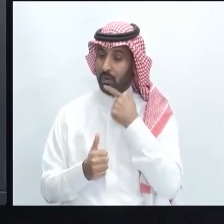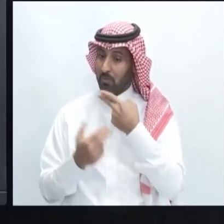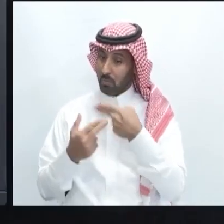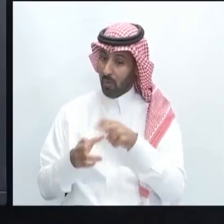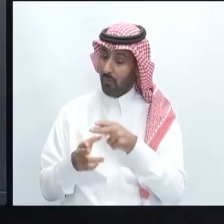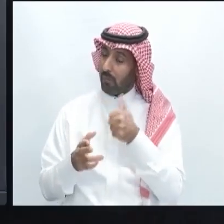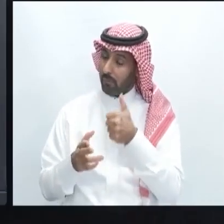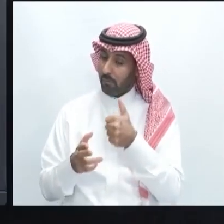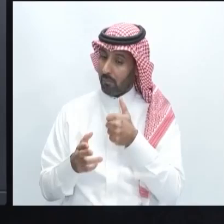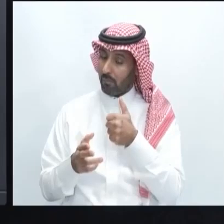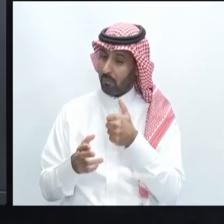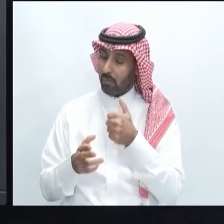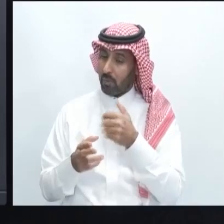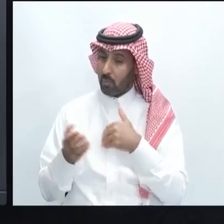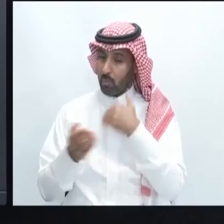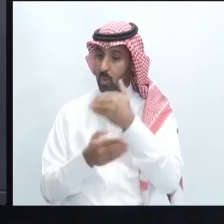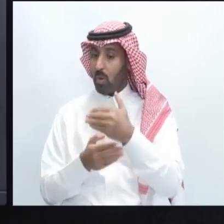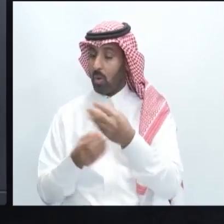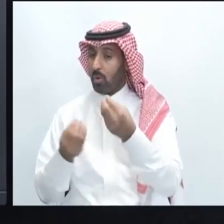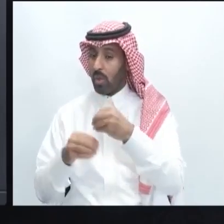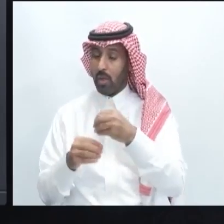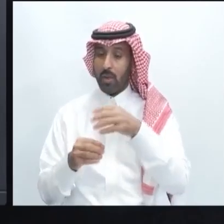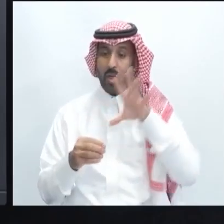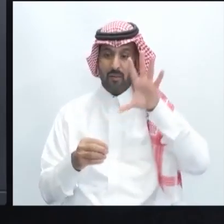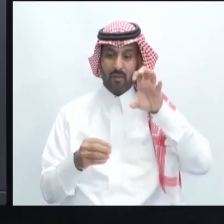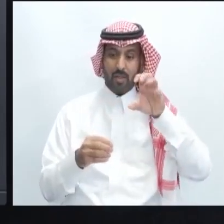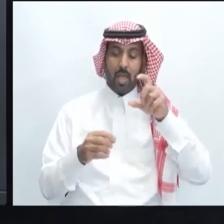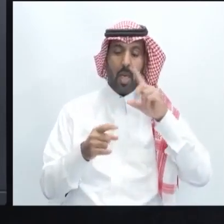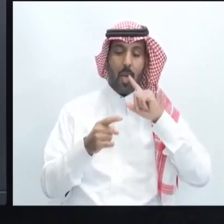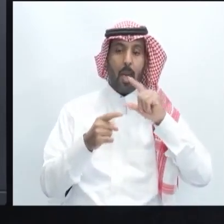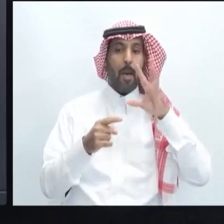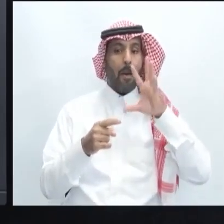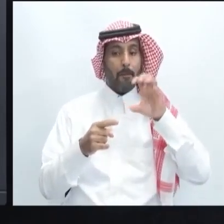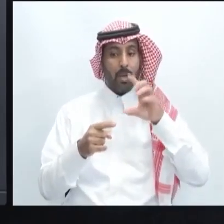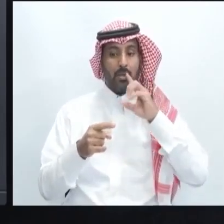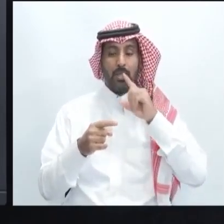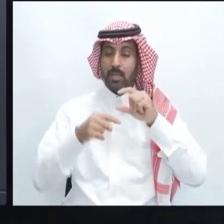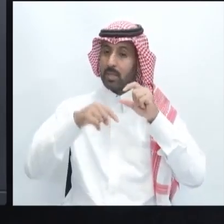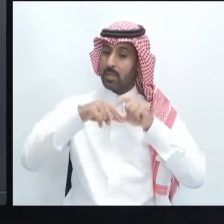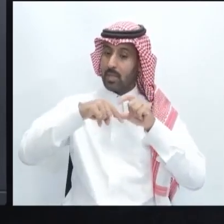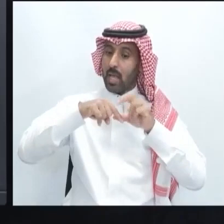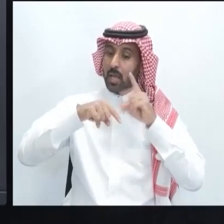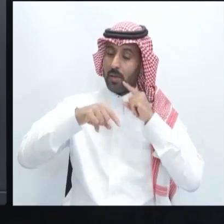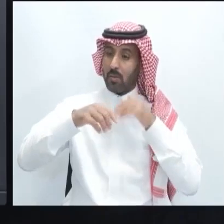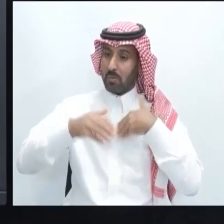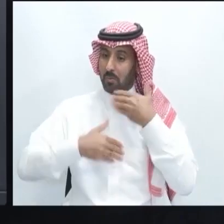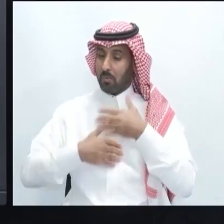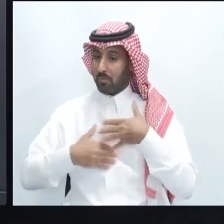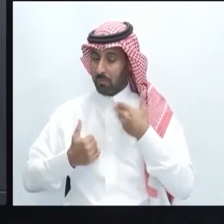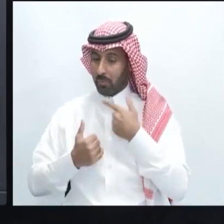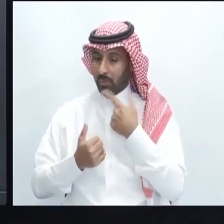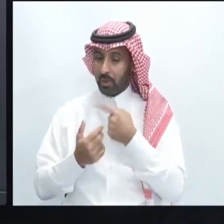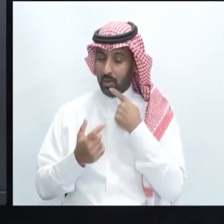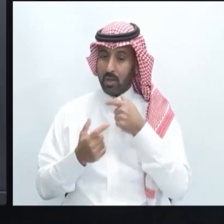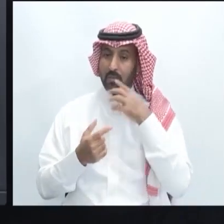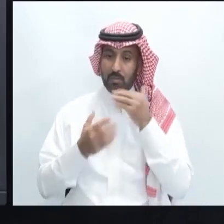the majority means more than 50%, more than half, the majority. It doesn't mean all of them are satisfied or all of them are not. We're talking